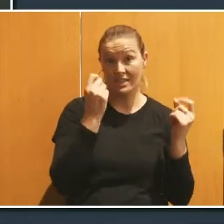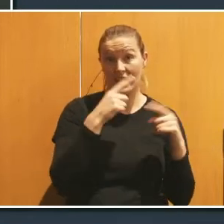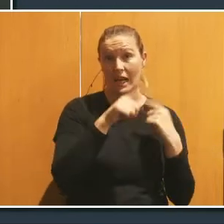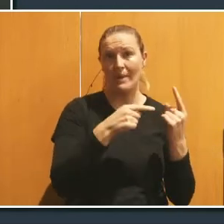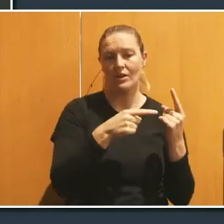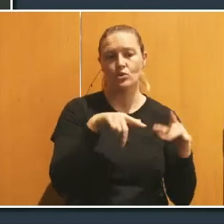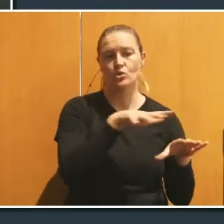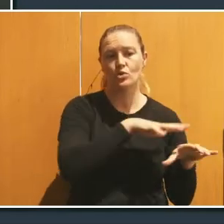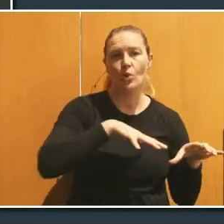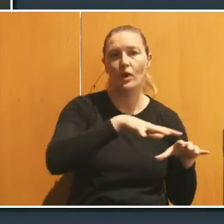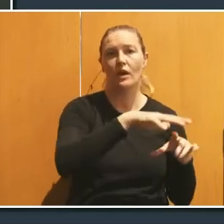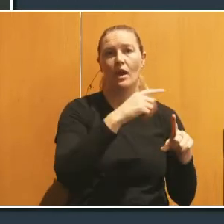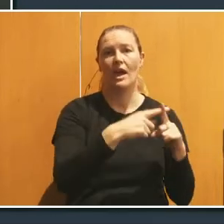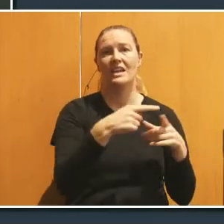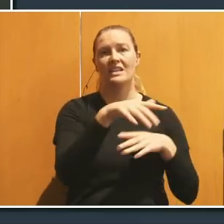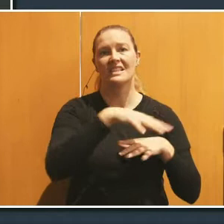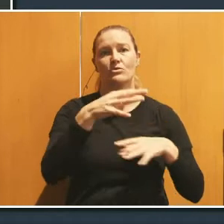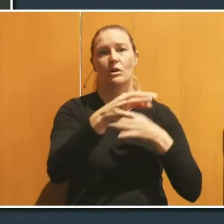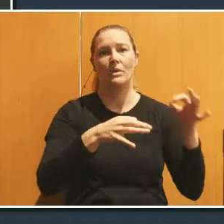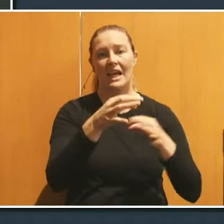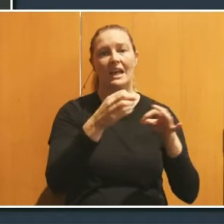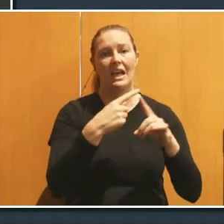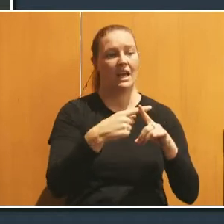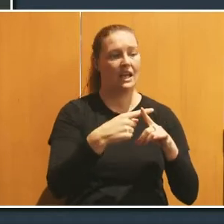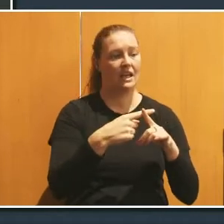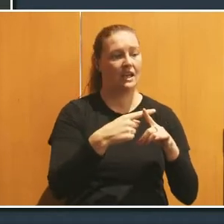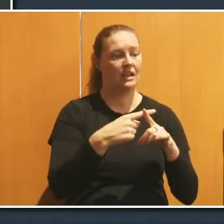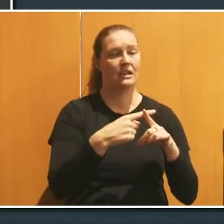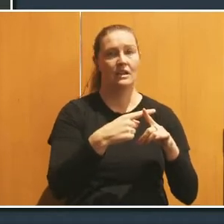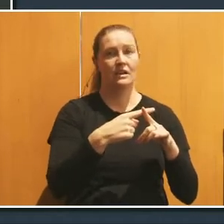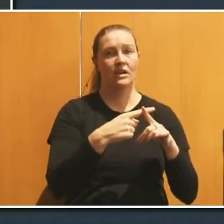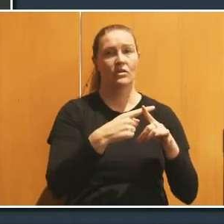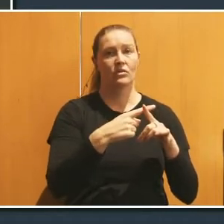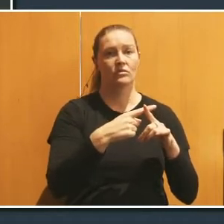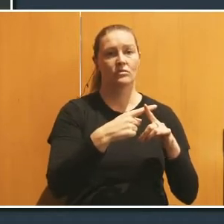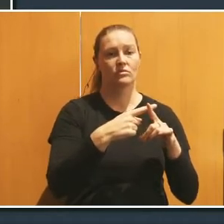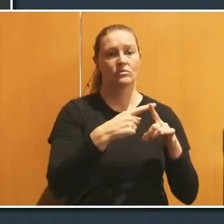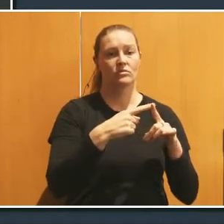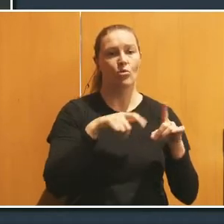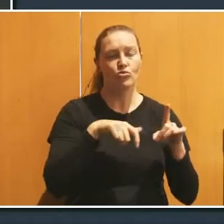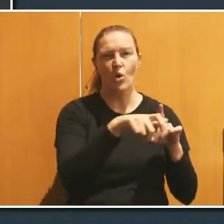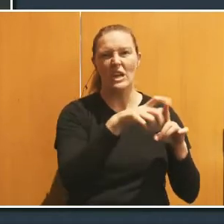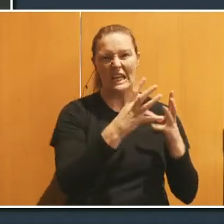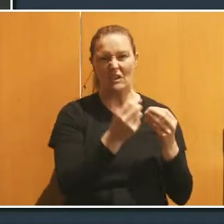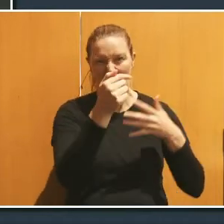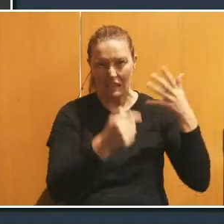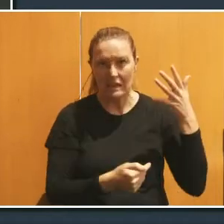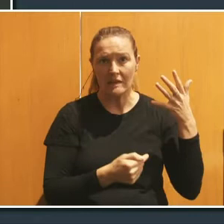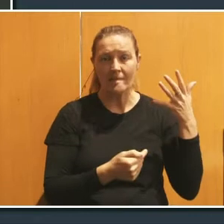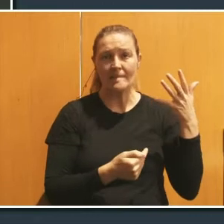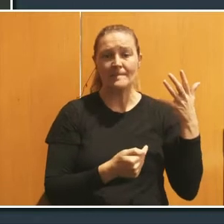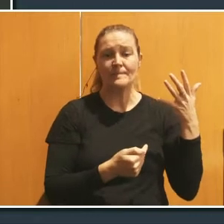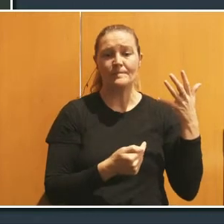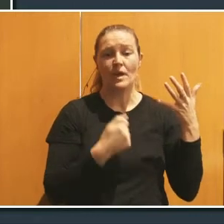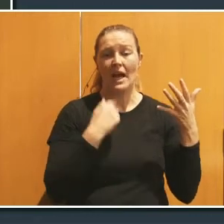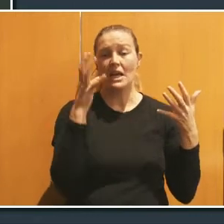zoning and the district plan and the gradient of roads and how it can actually be accomplished, I would probably assume